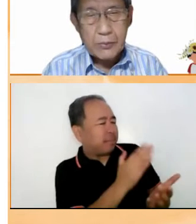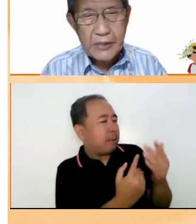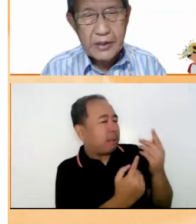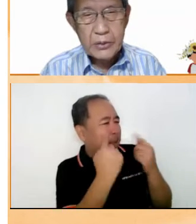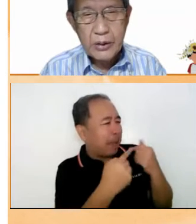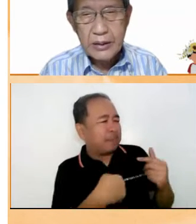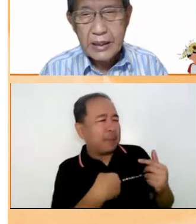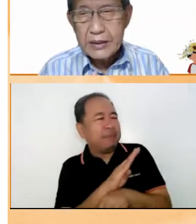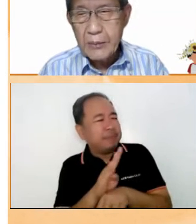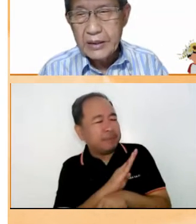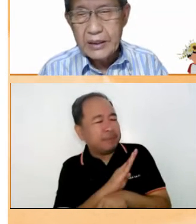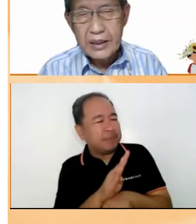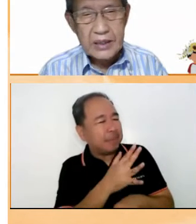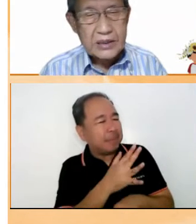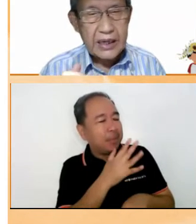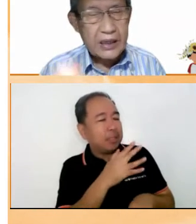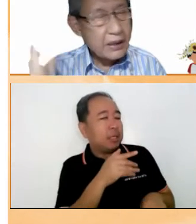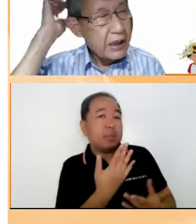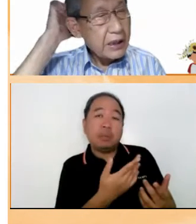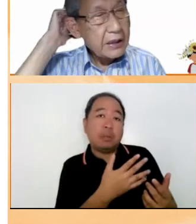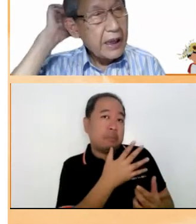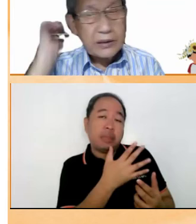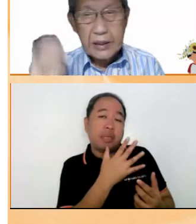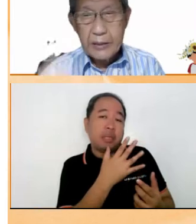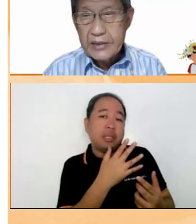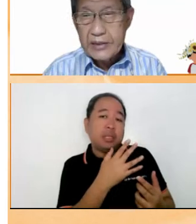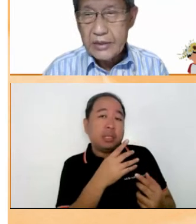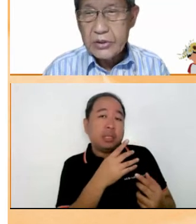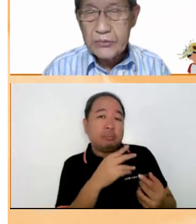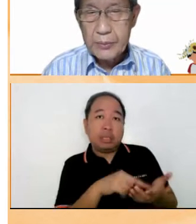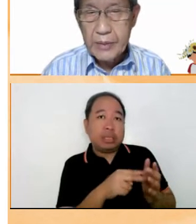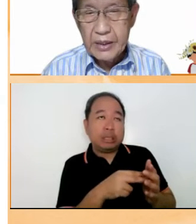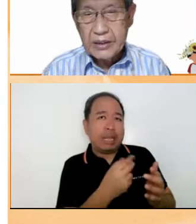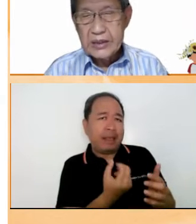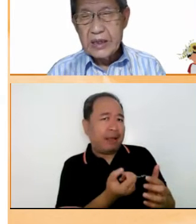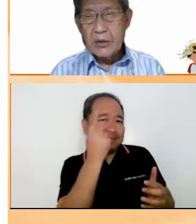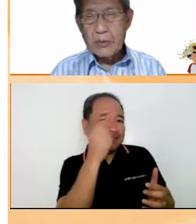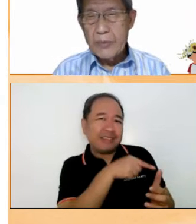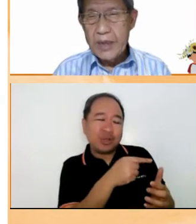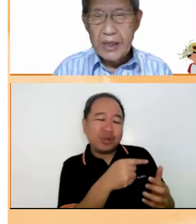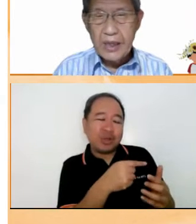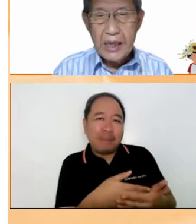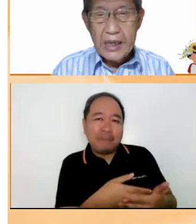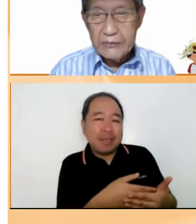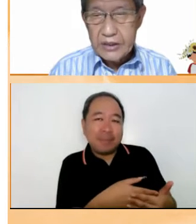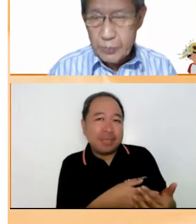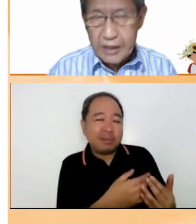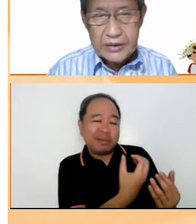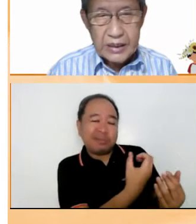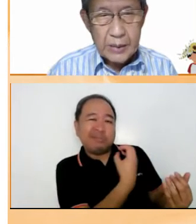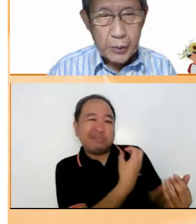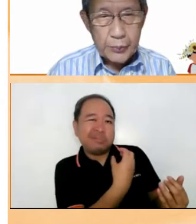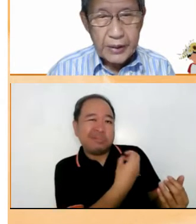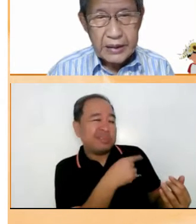si mommy, you know. The mother just cannot get the message of the baby, the signal of the baby, and